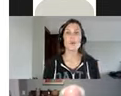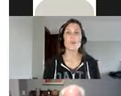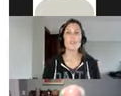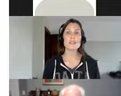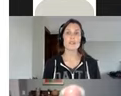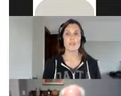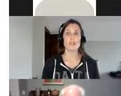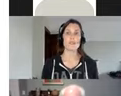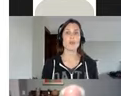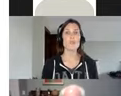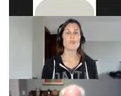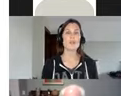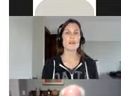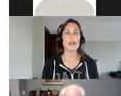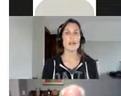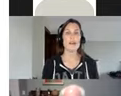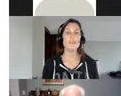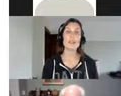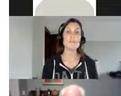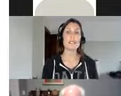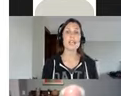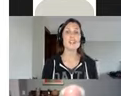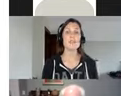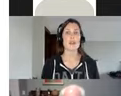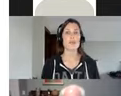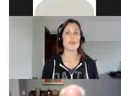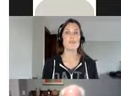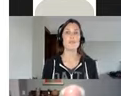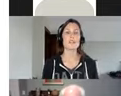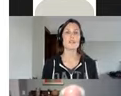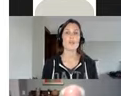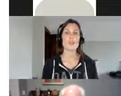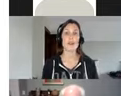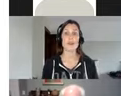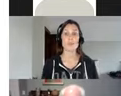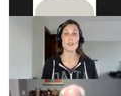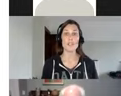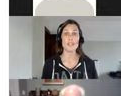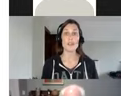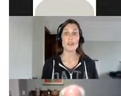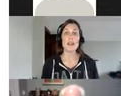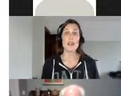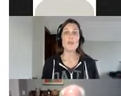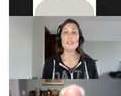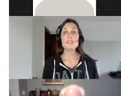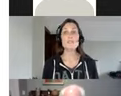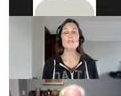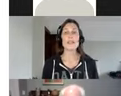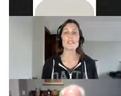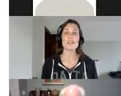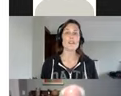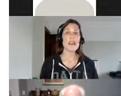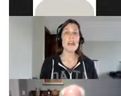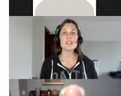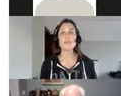that we're used to living in the real world and have an expectation for how the three-dimensional world around us works. And we assume that